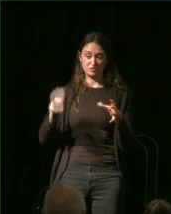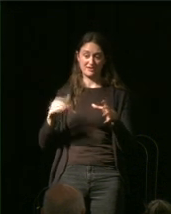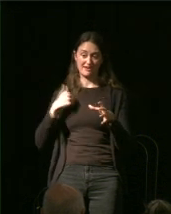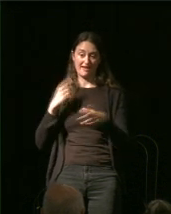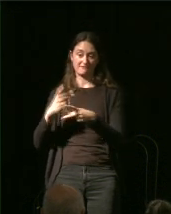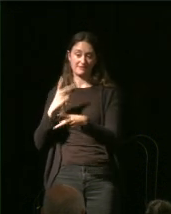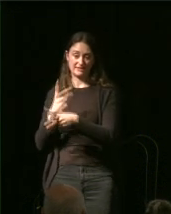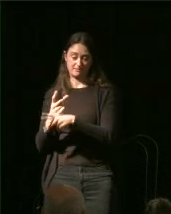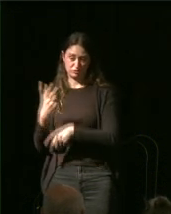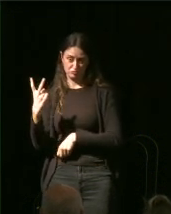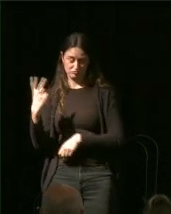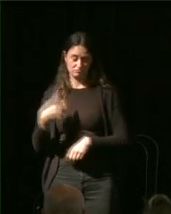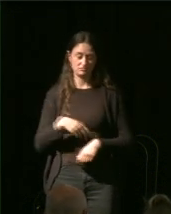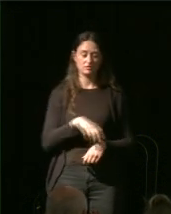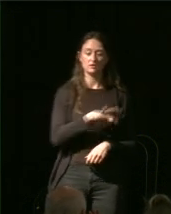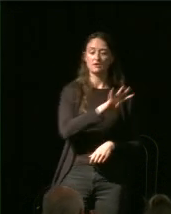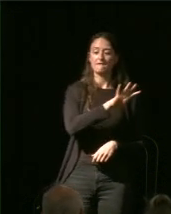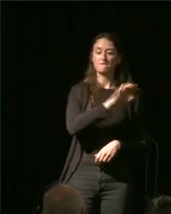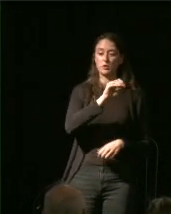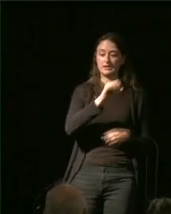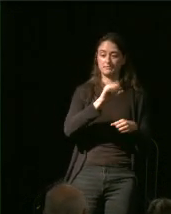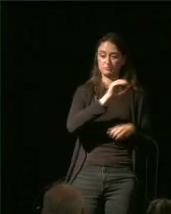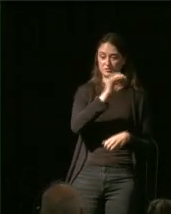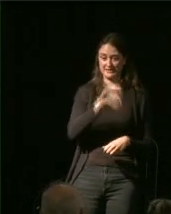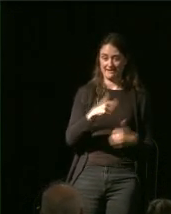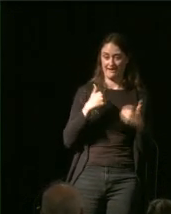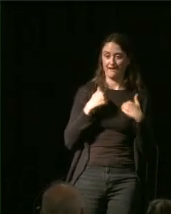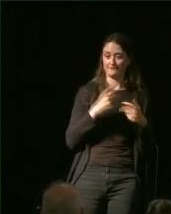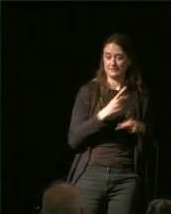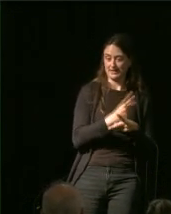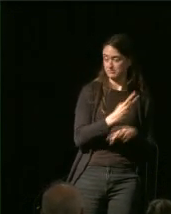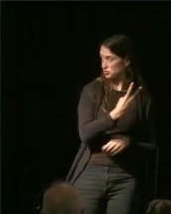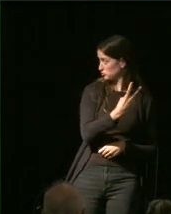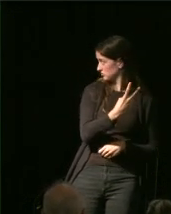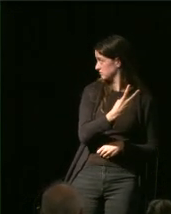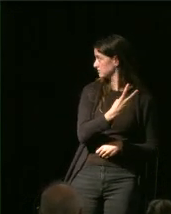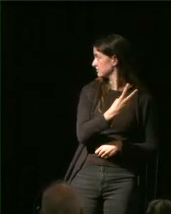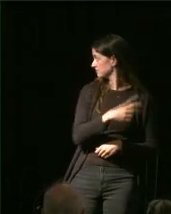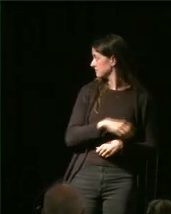around 6% with type 3 or atypical Usher syndrome.